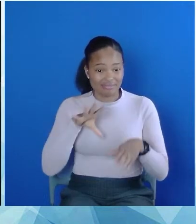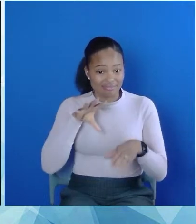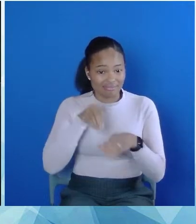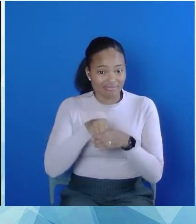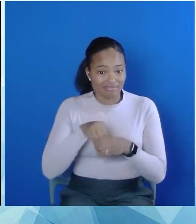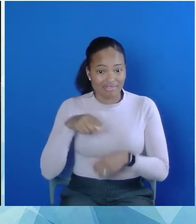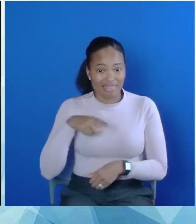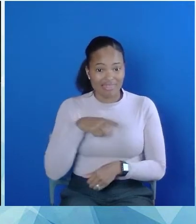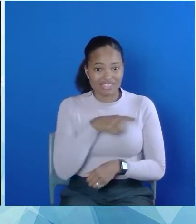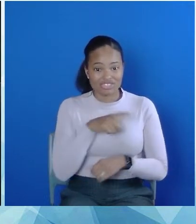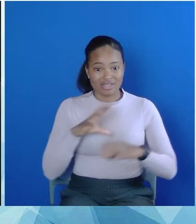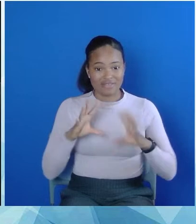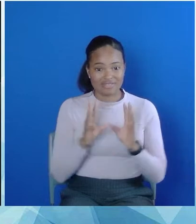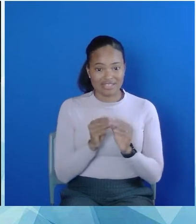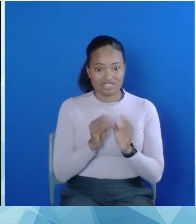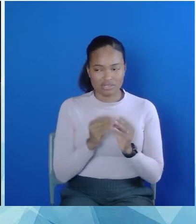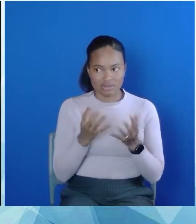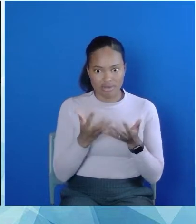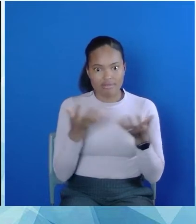and a lot has been going on.